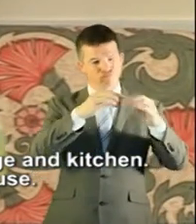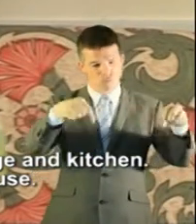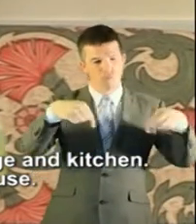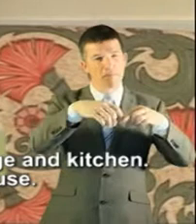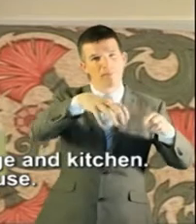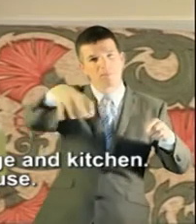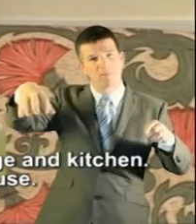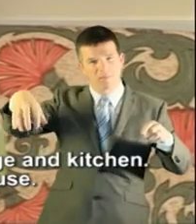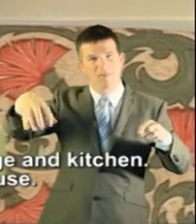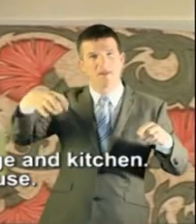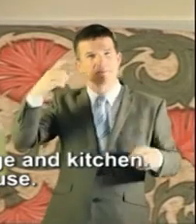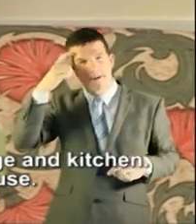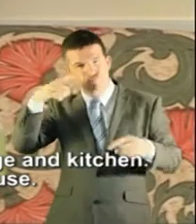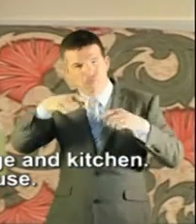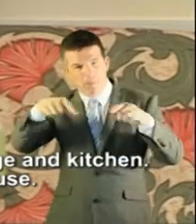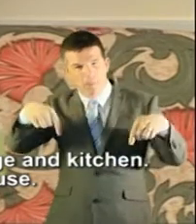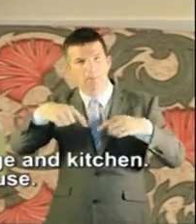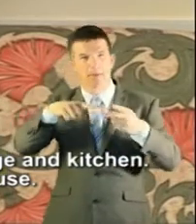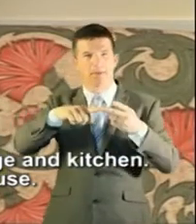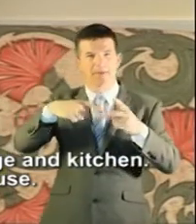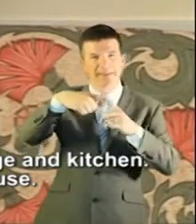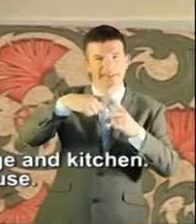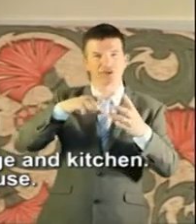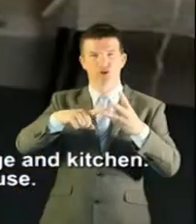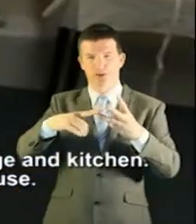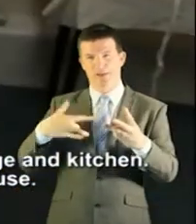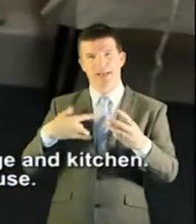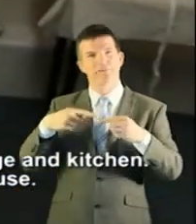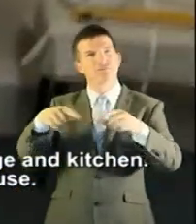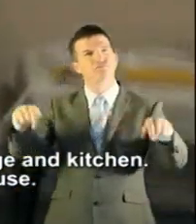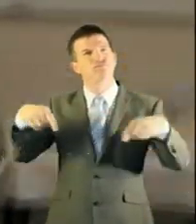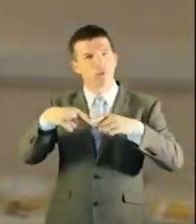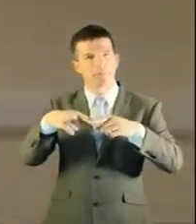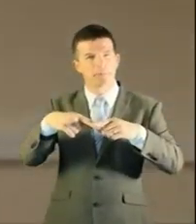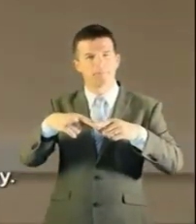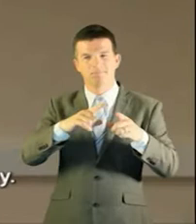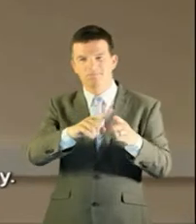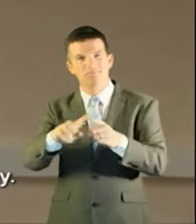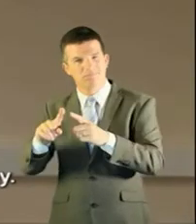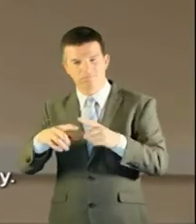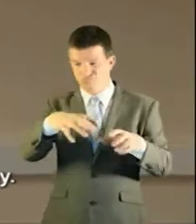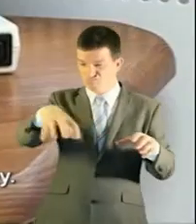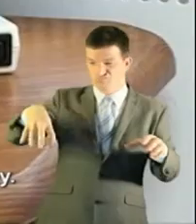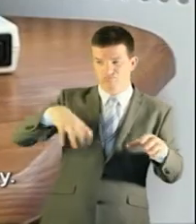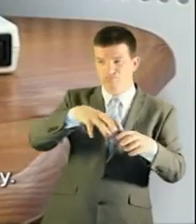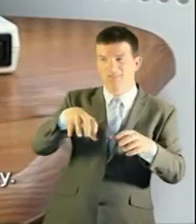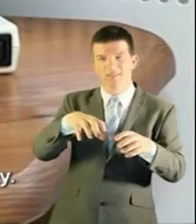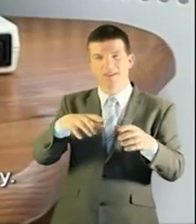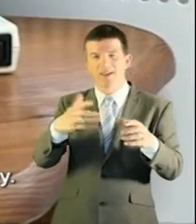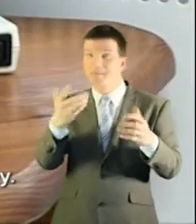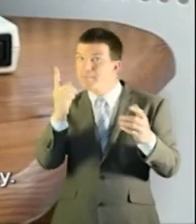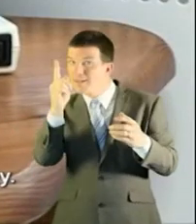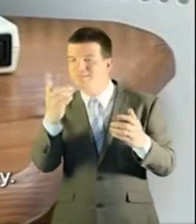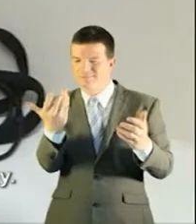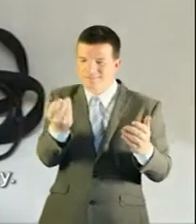kitchen, which we've developed to look like anyone's house really, and yet at the same time it's equipped